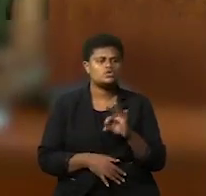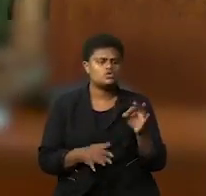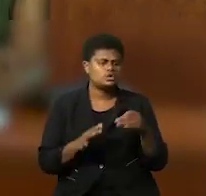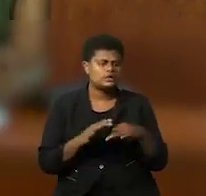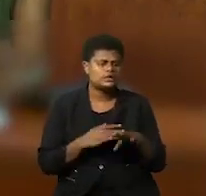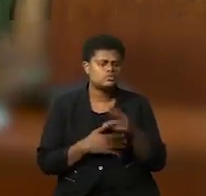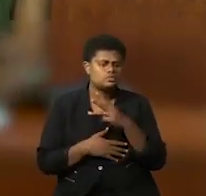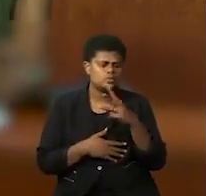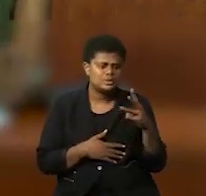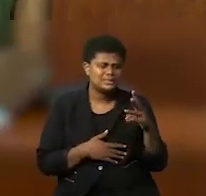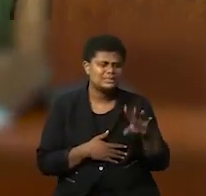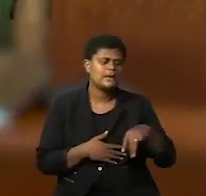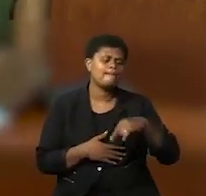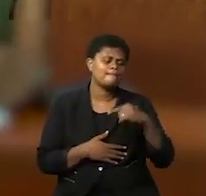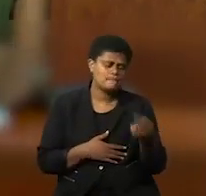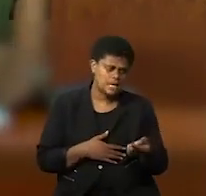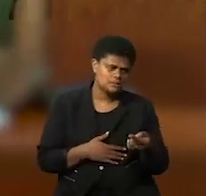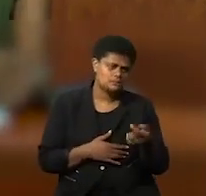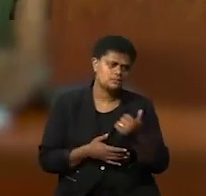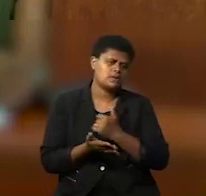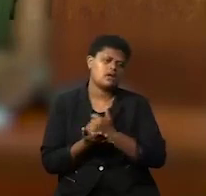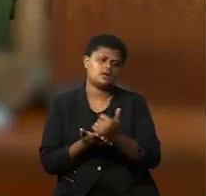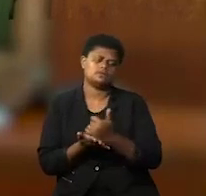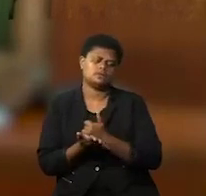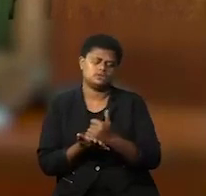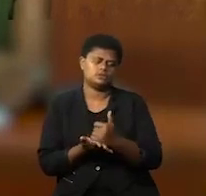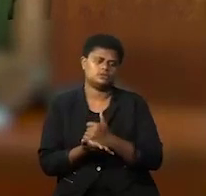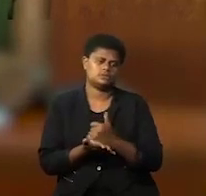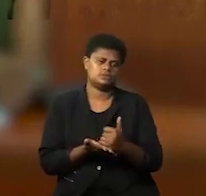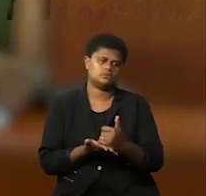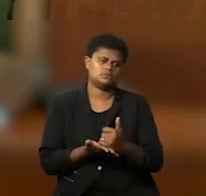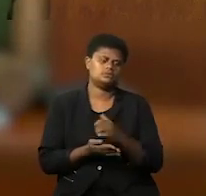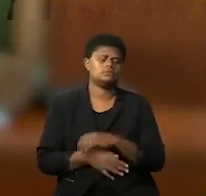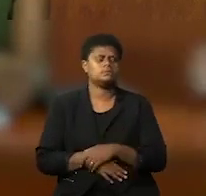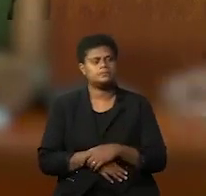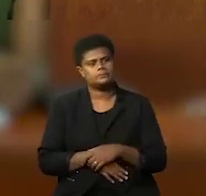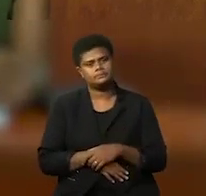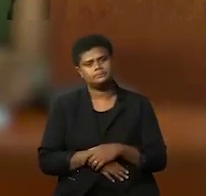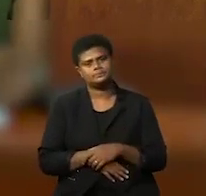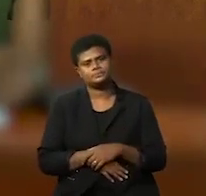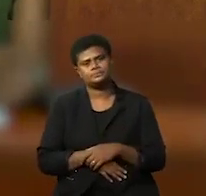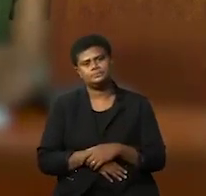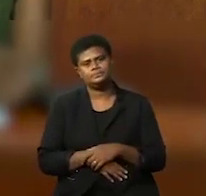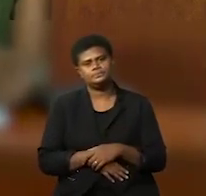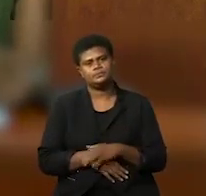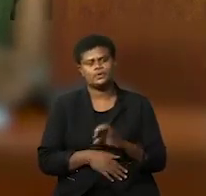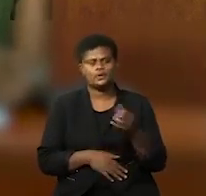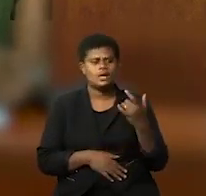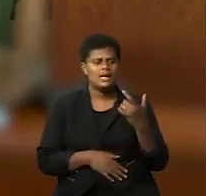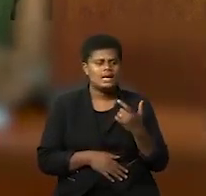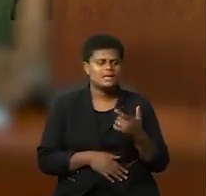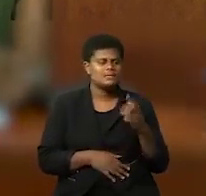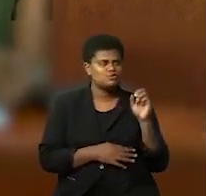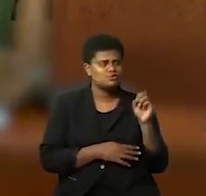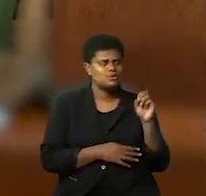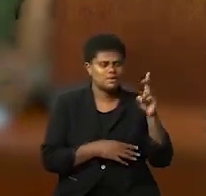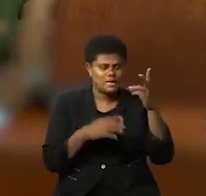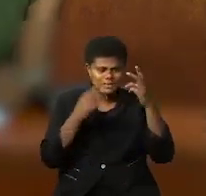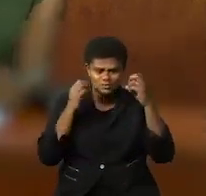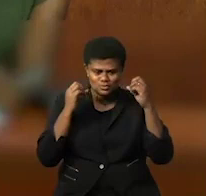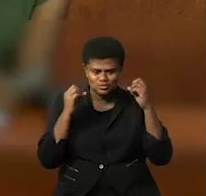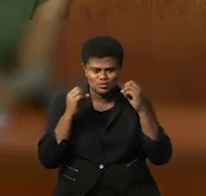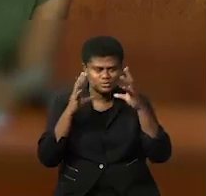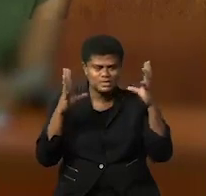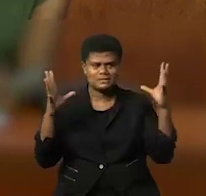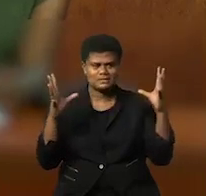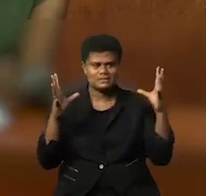words, but in action. I'm reminded of Matthew chapter 5, verse 16, "Let your light so shine before men that